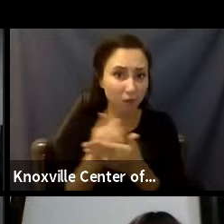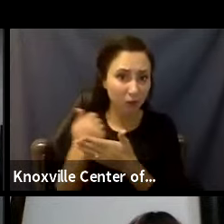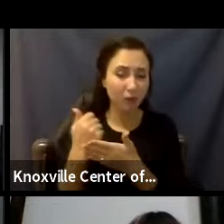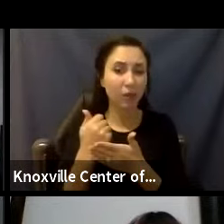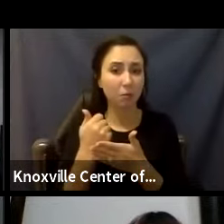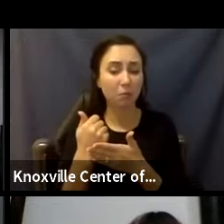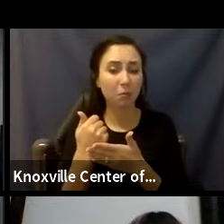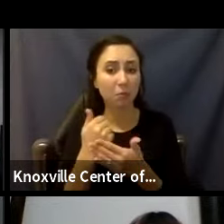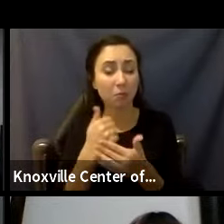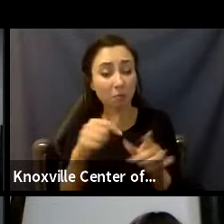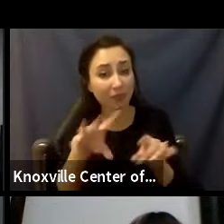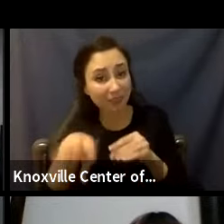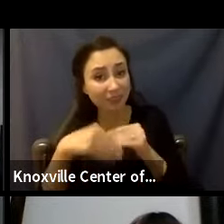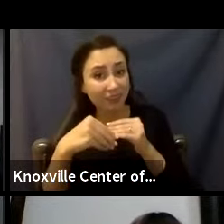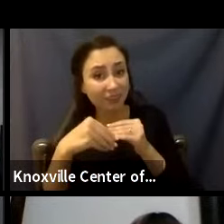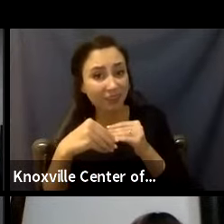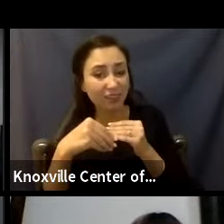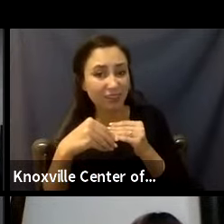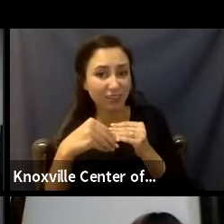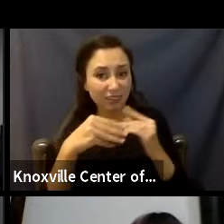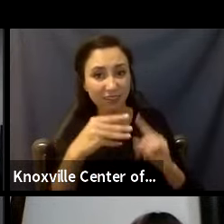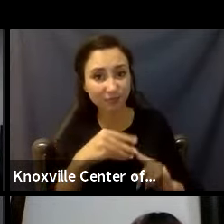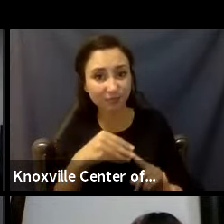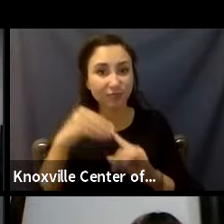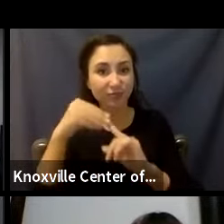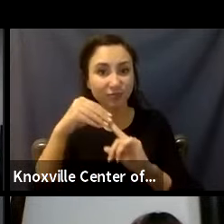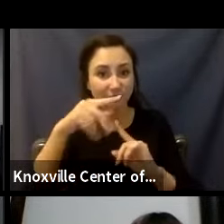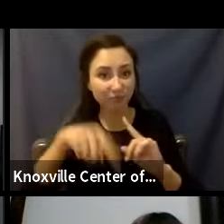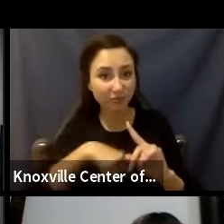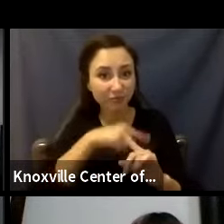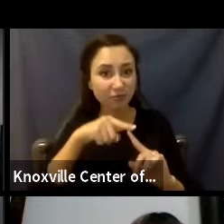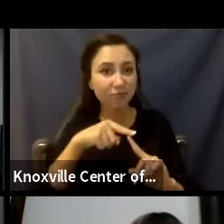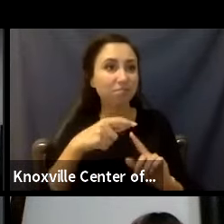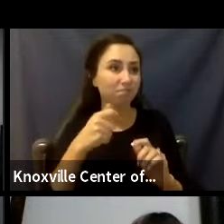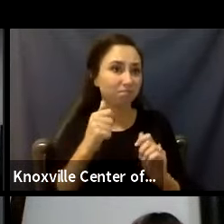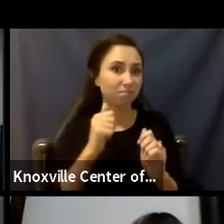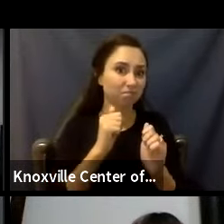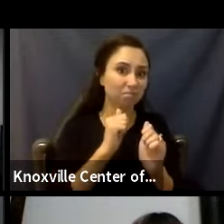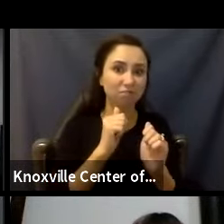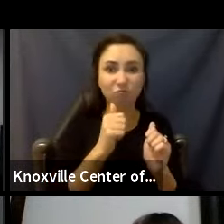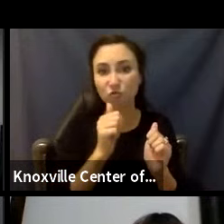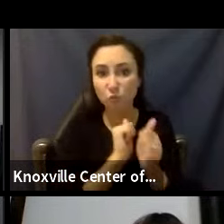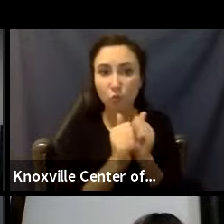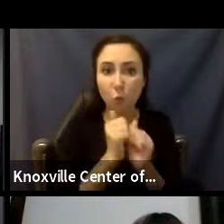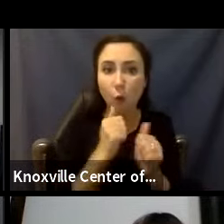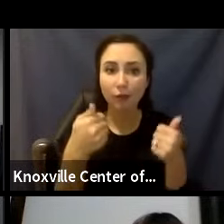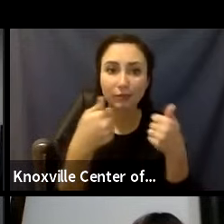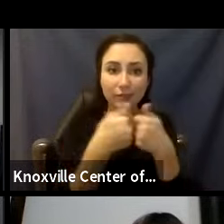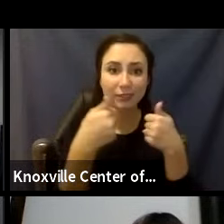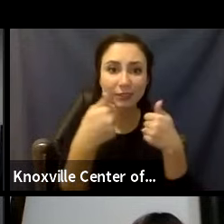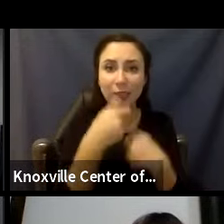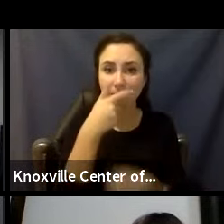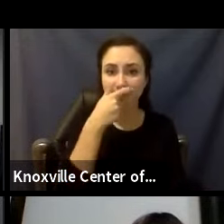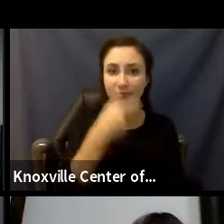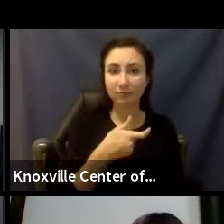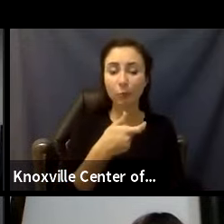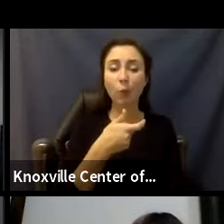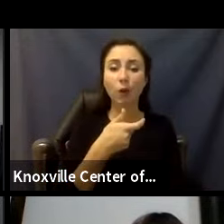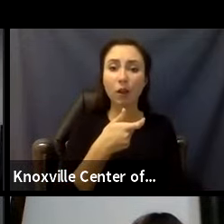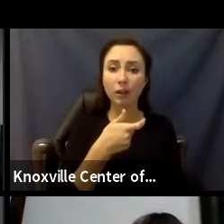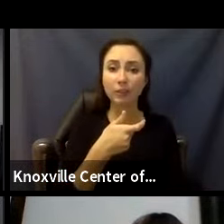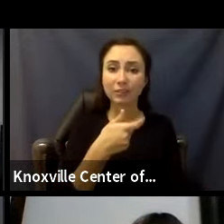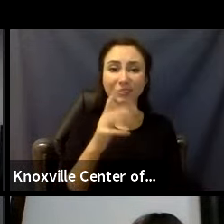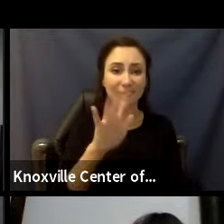but in addition to that, especially when there are games on, this time, that